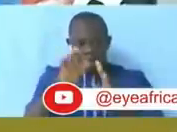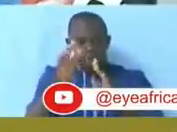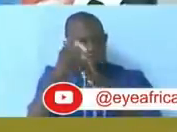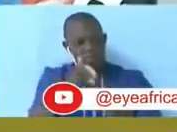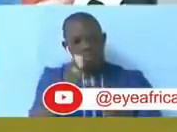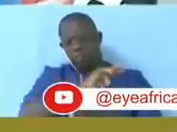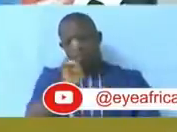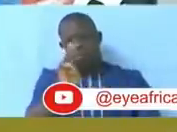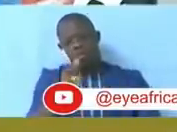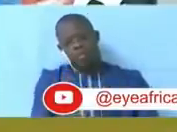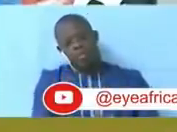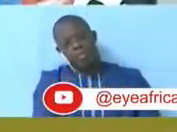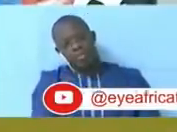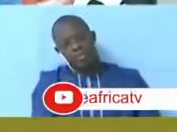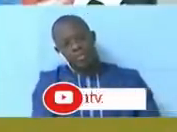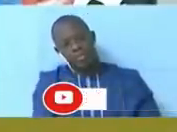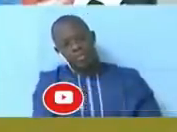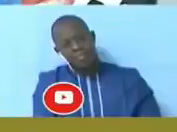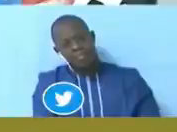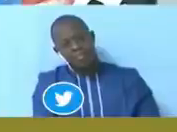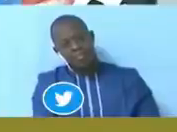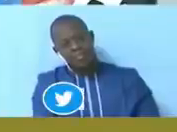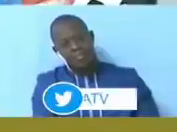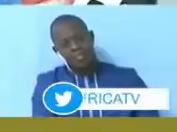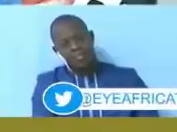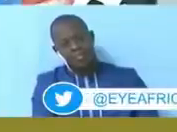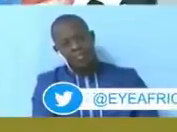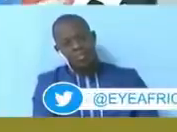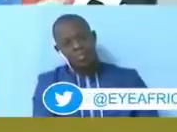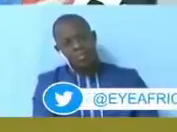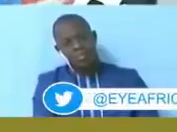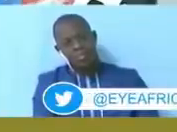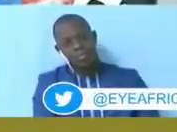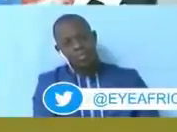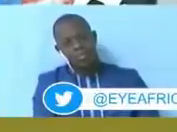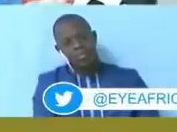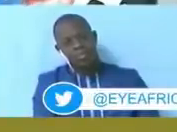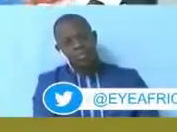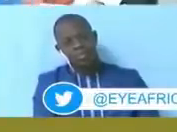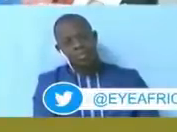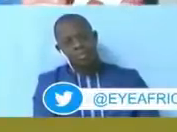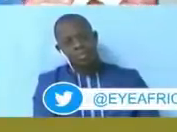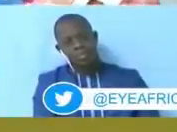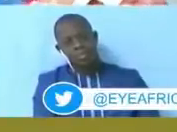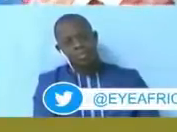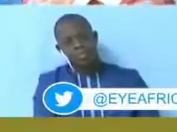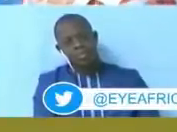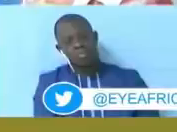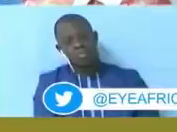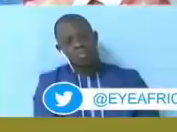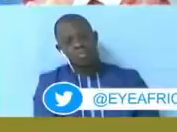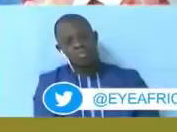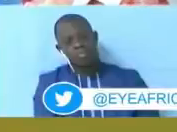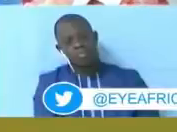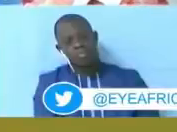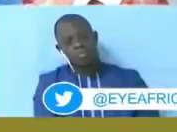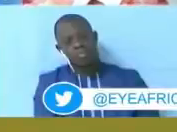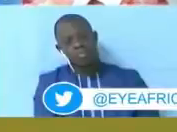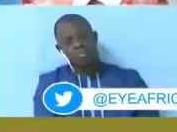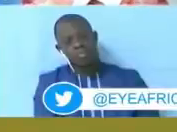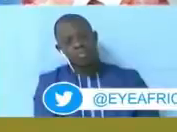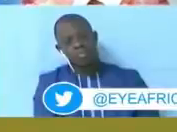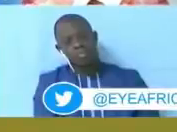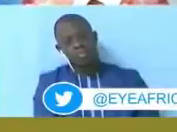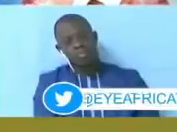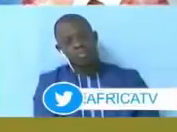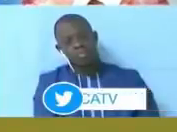Sarto membelari wo kan wole myindi ko nimbata mandila abe tamala ngania senu ngania kendo le kan bari mota tamandila nyinkan